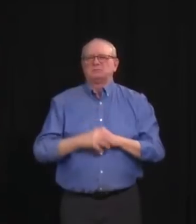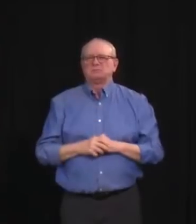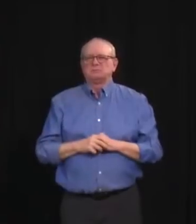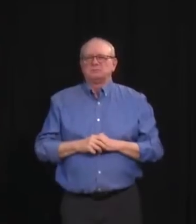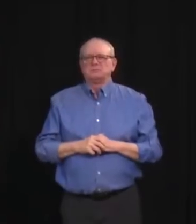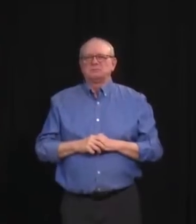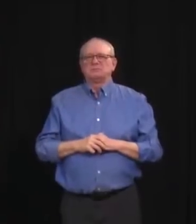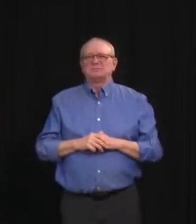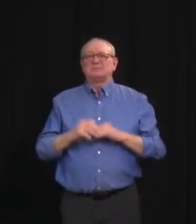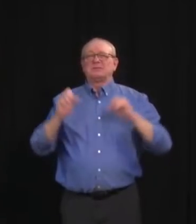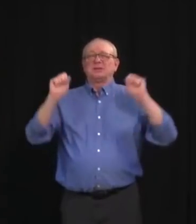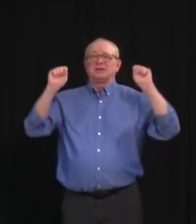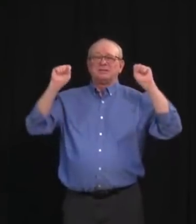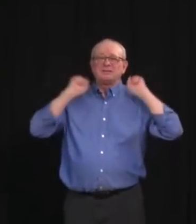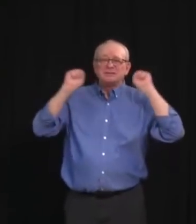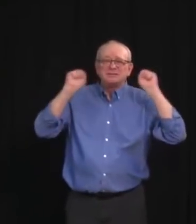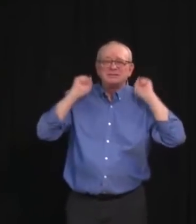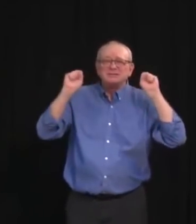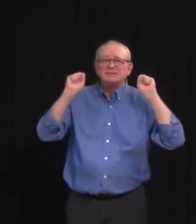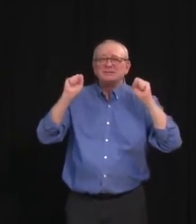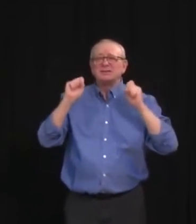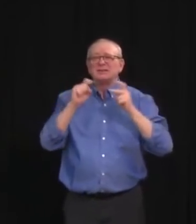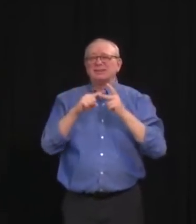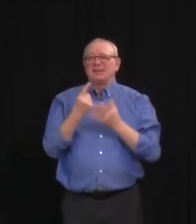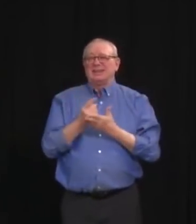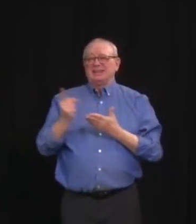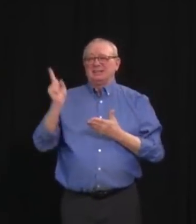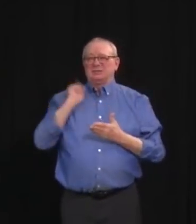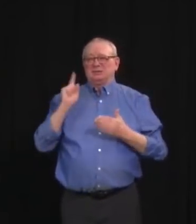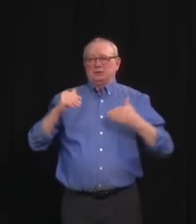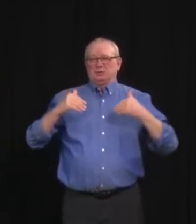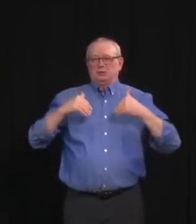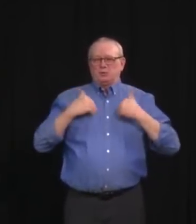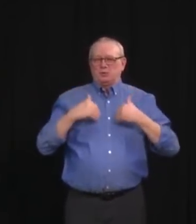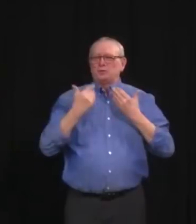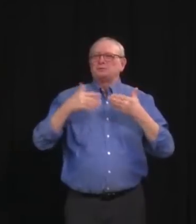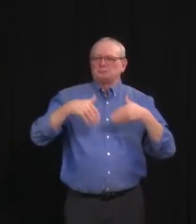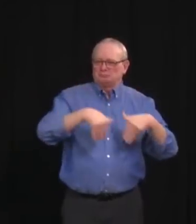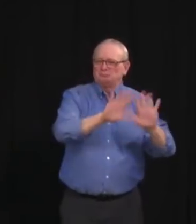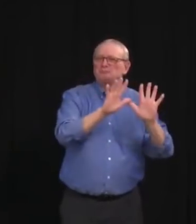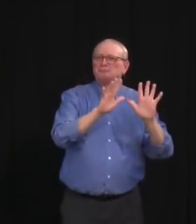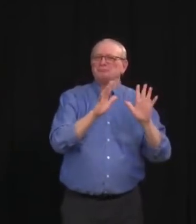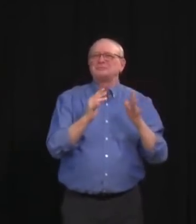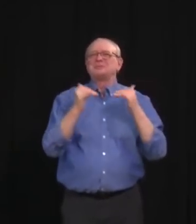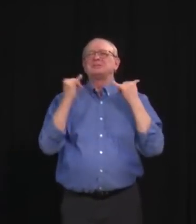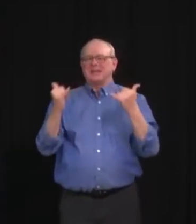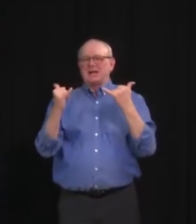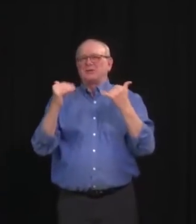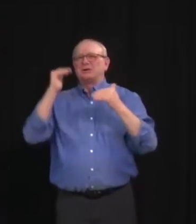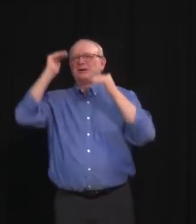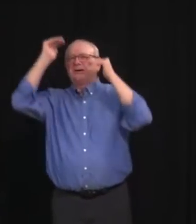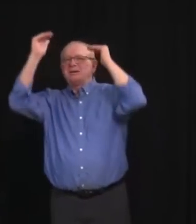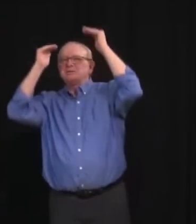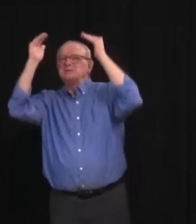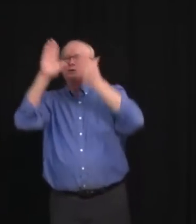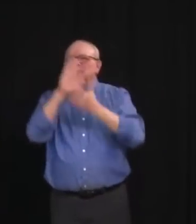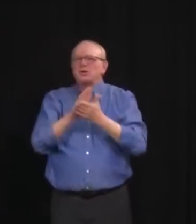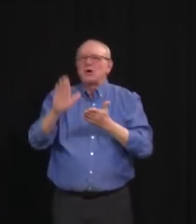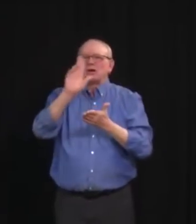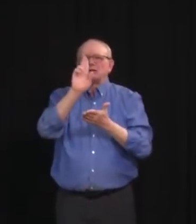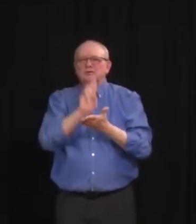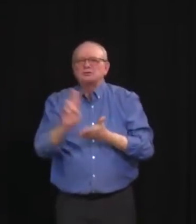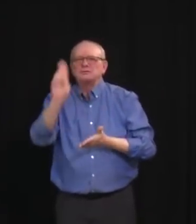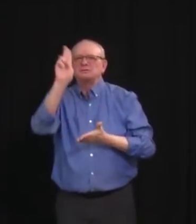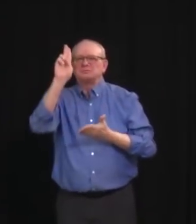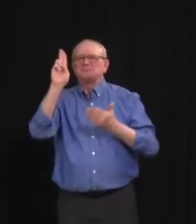athletic programs. Now, this means that lessons, practices, and physical conditioning are allowed for these